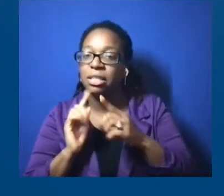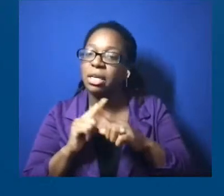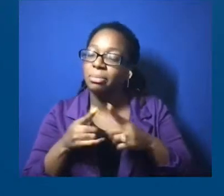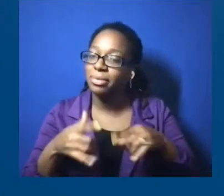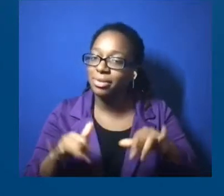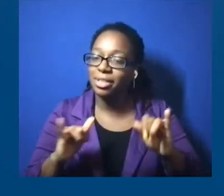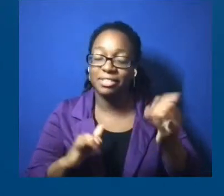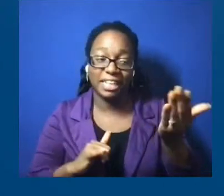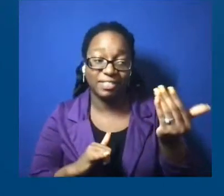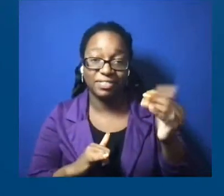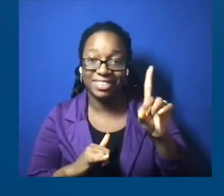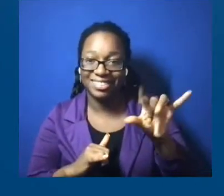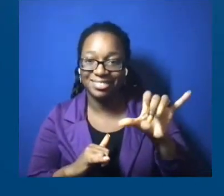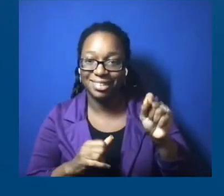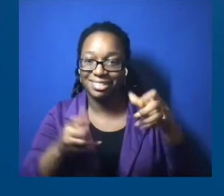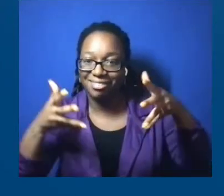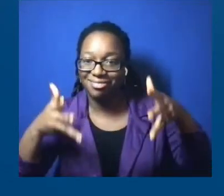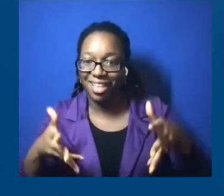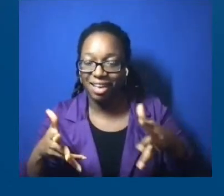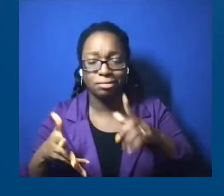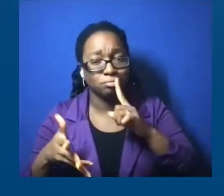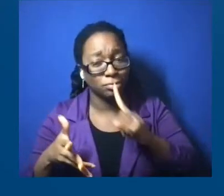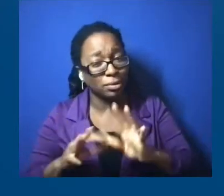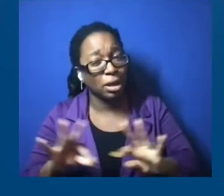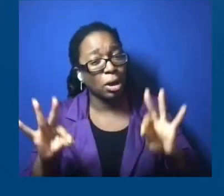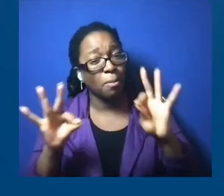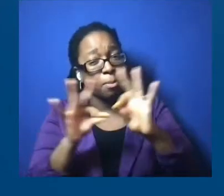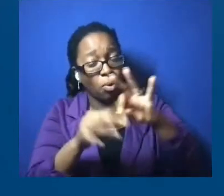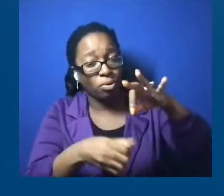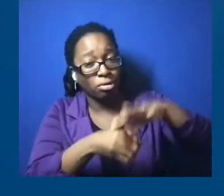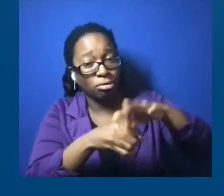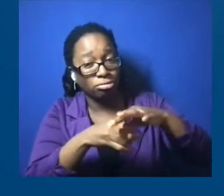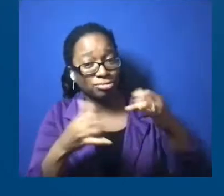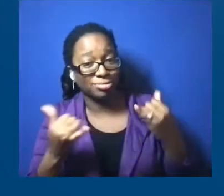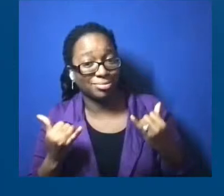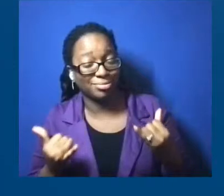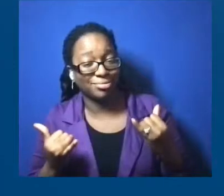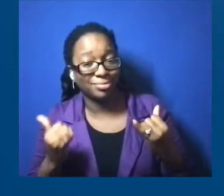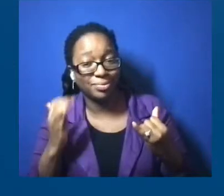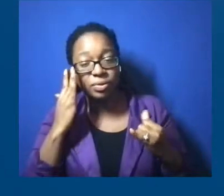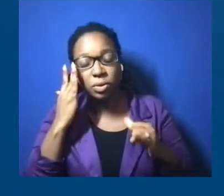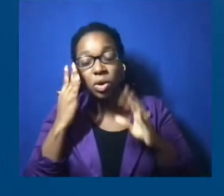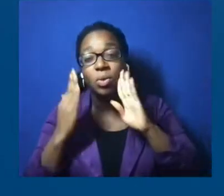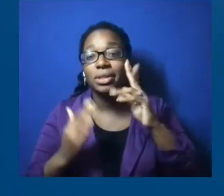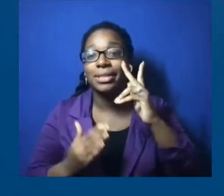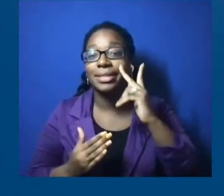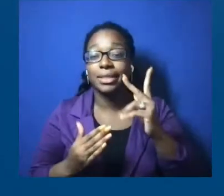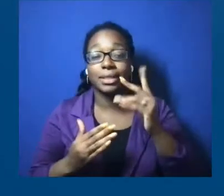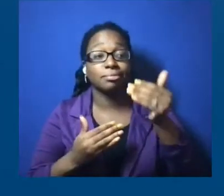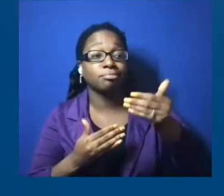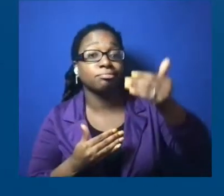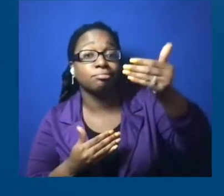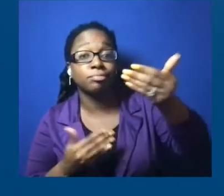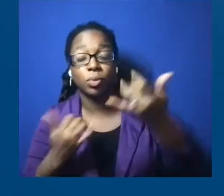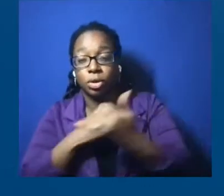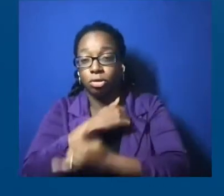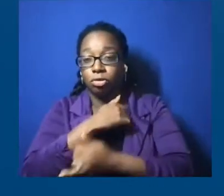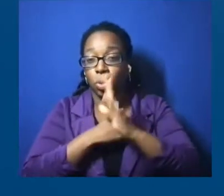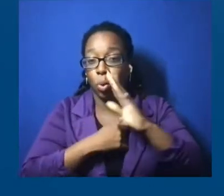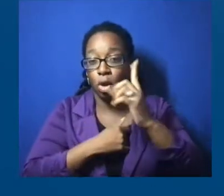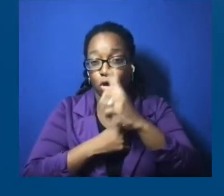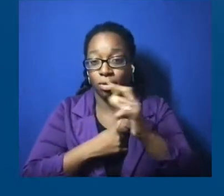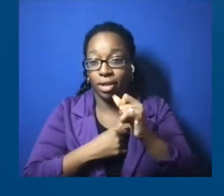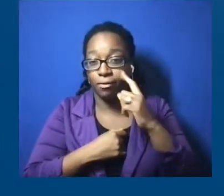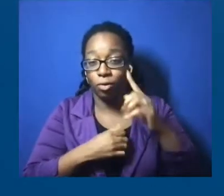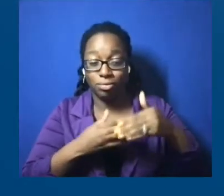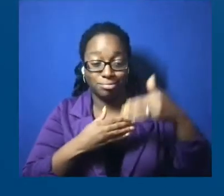the most important elections in our lifetime. And it's going to shape the way this country looks like for the coming decade, for real.